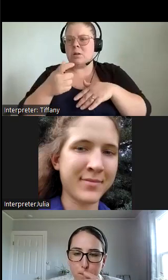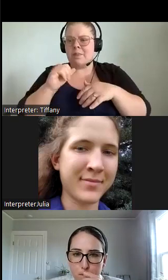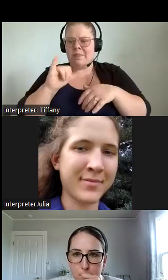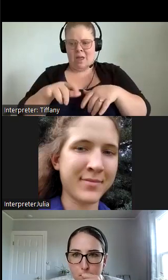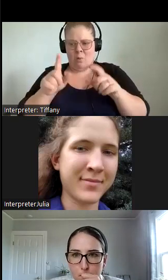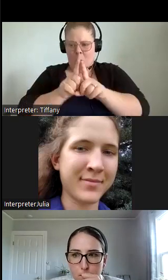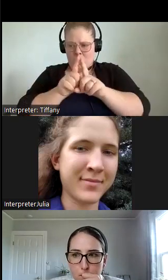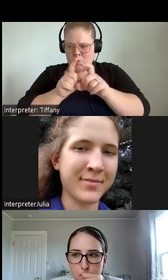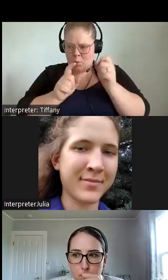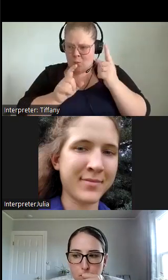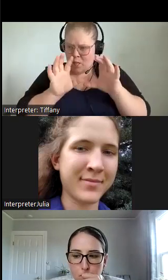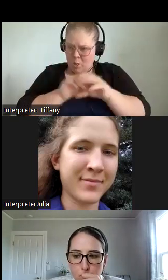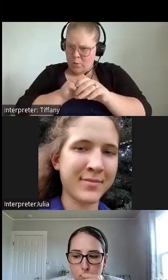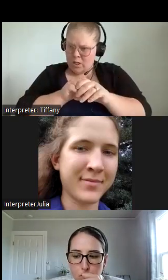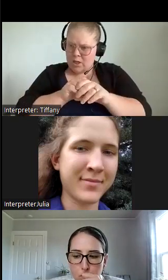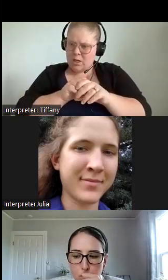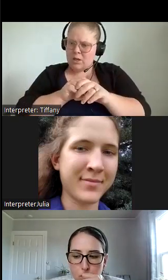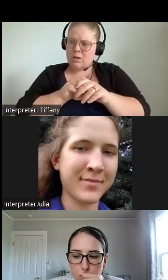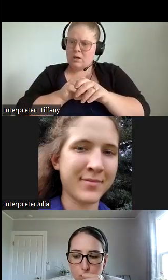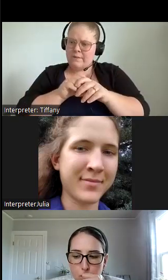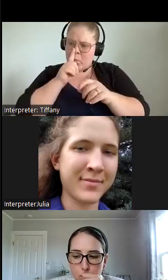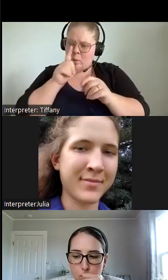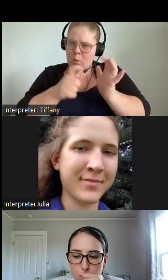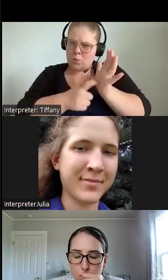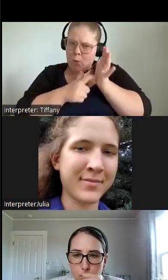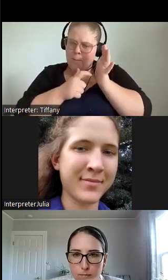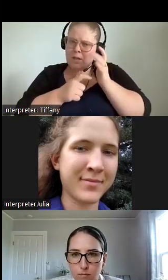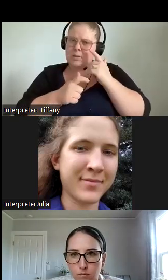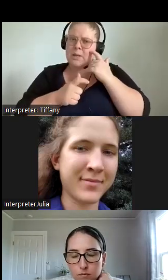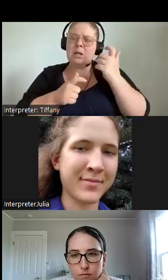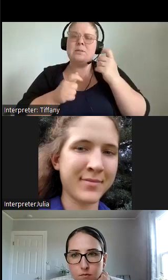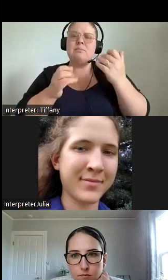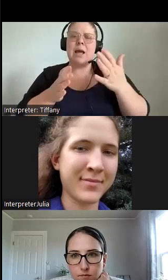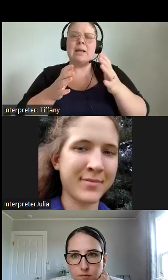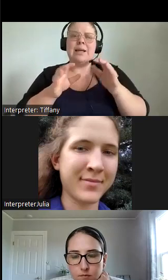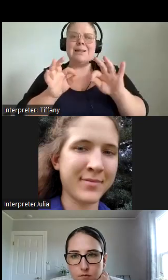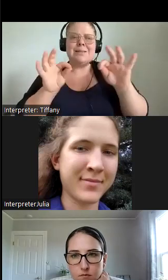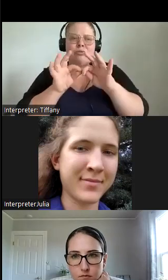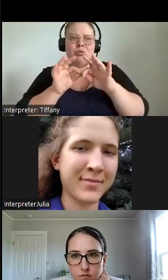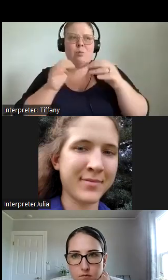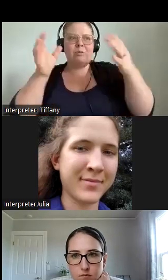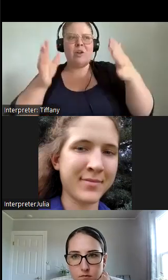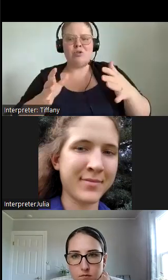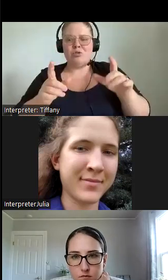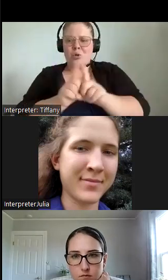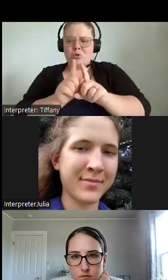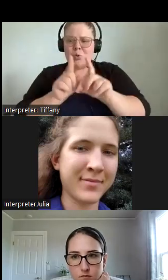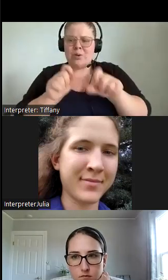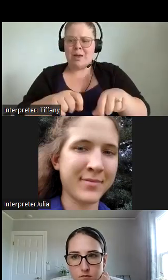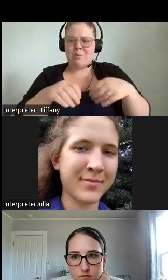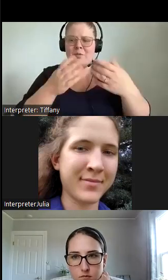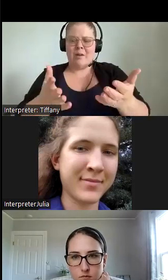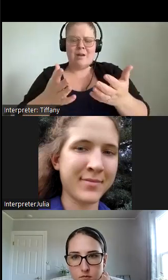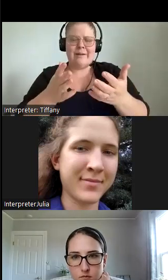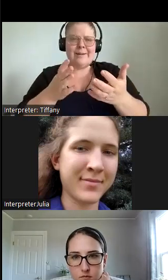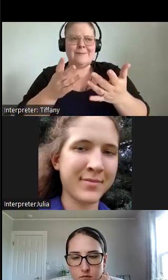fall under these requirements? Because a lot of those essential providers could also be providing those